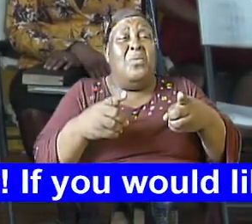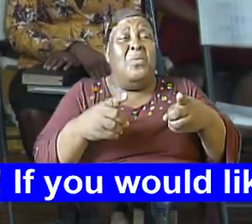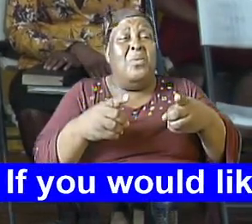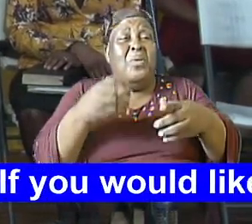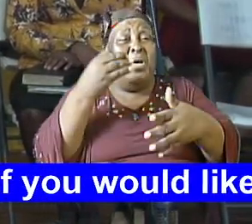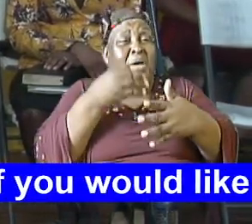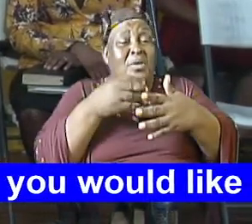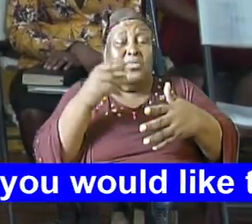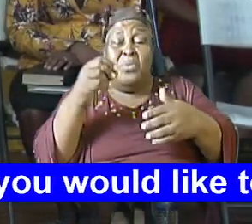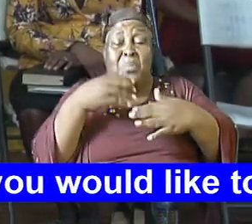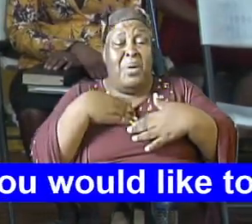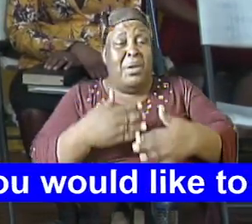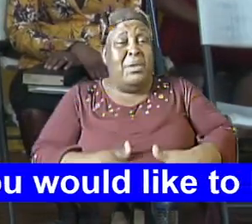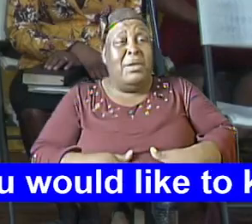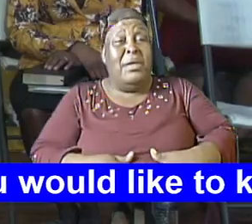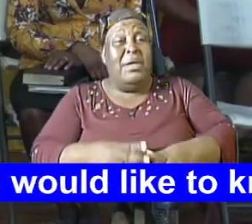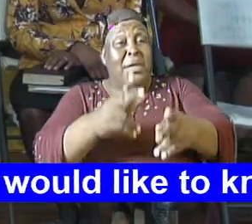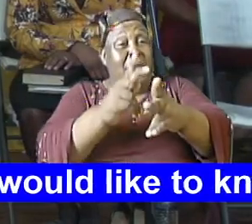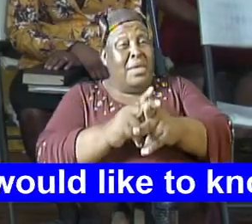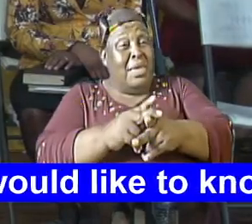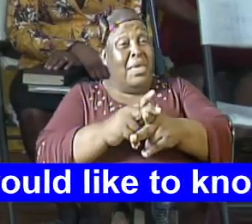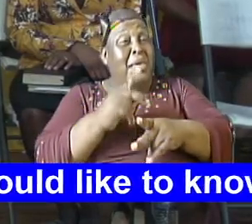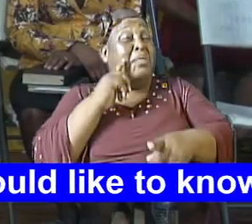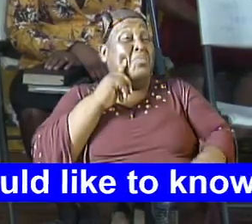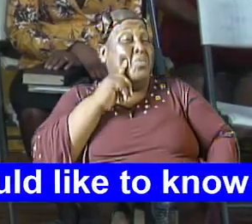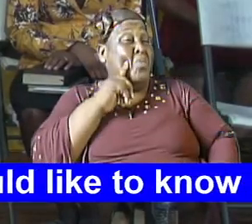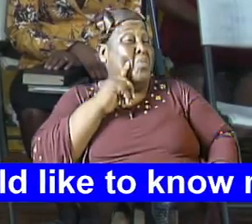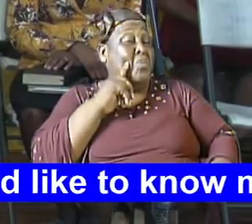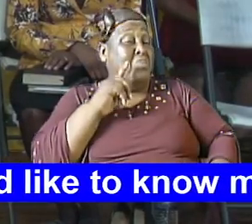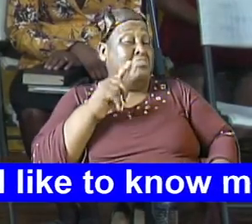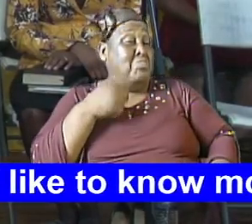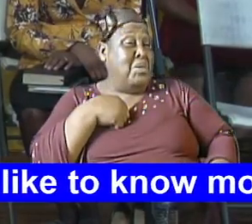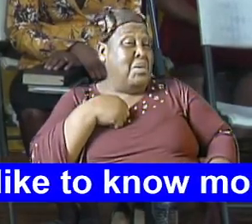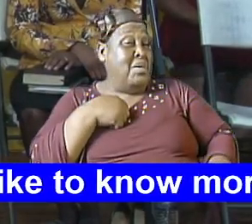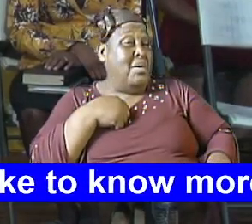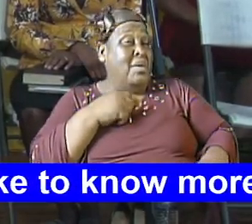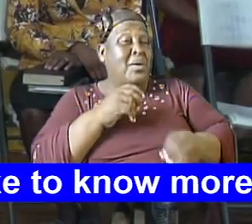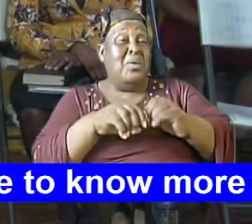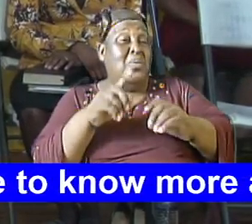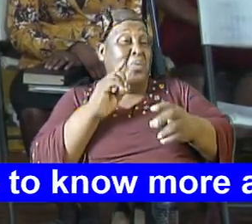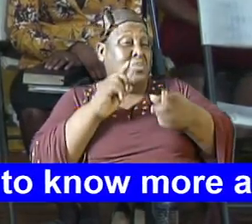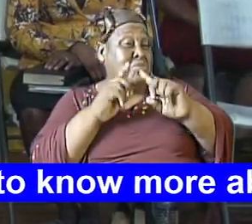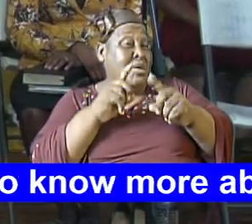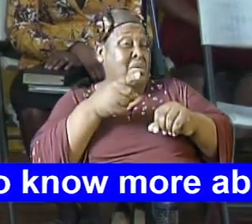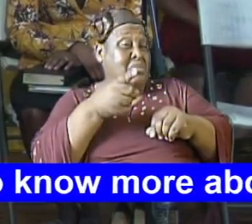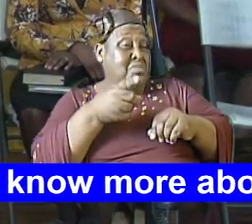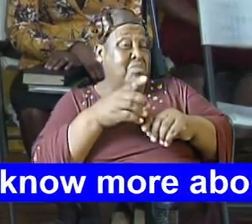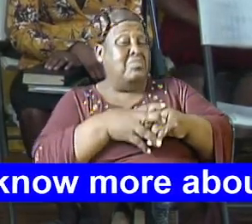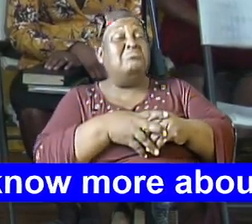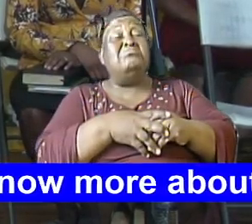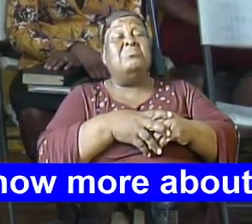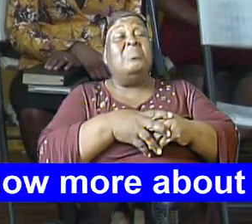and destroy the unity. And then the blessing from Mount Zion, from God,